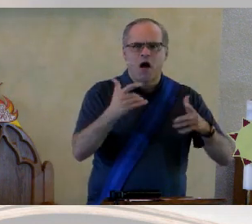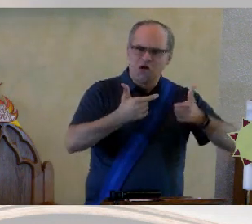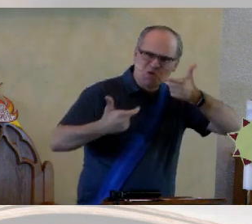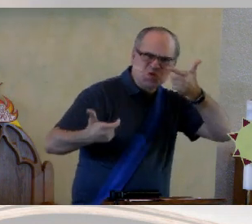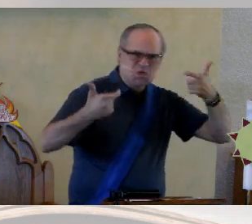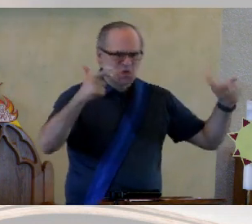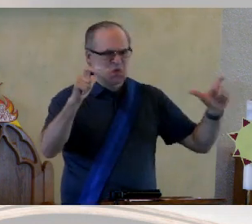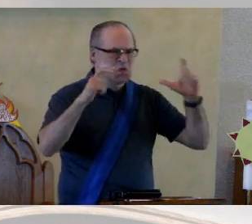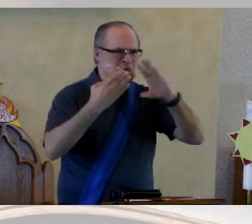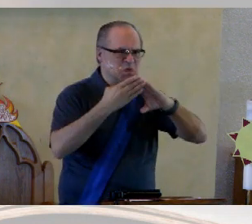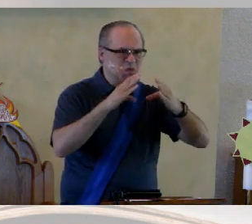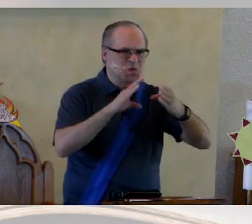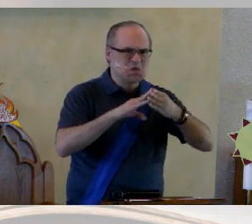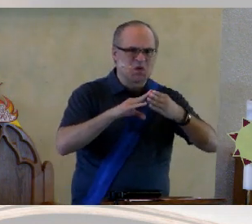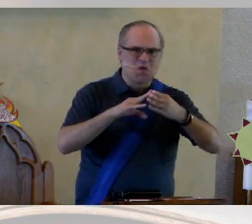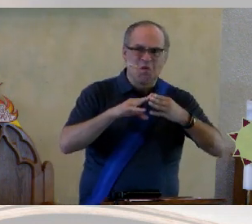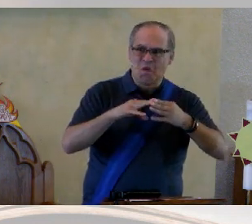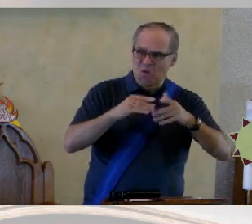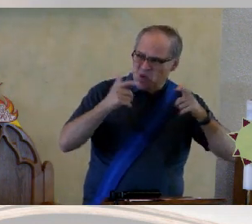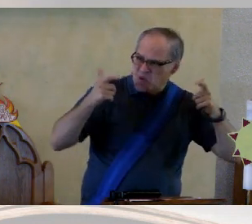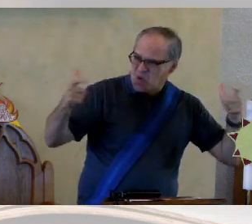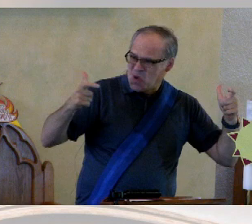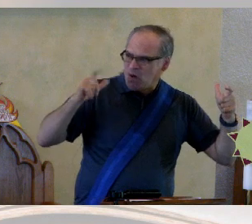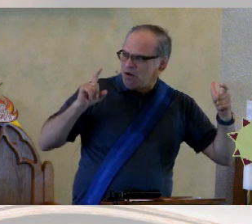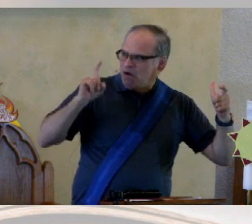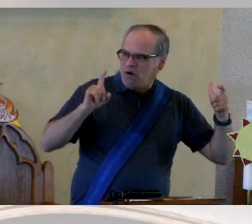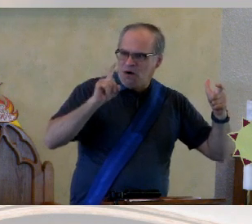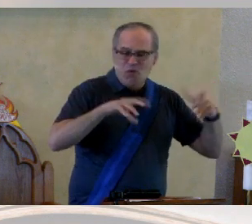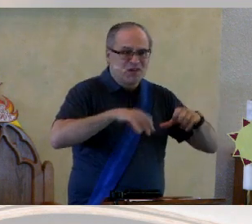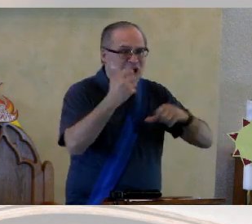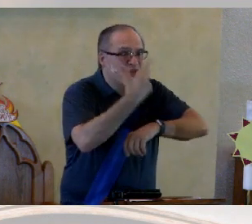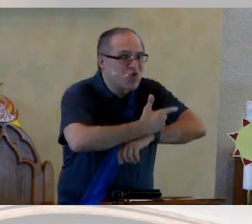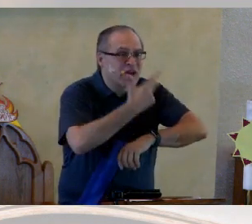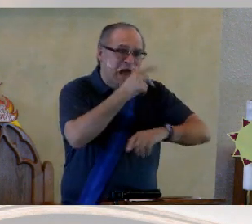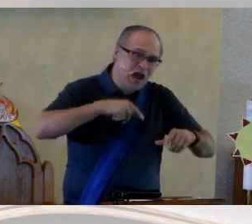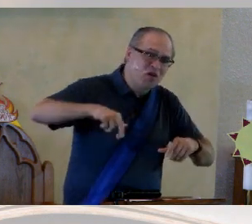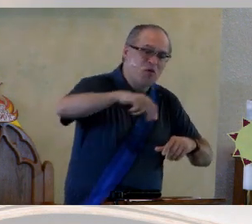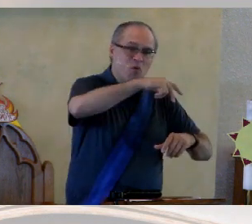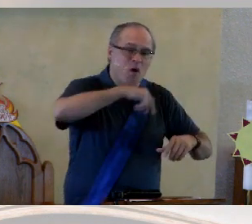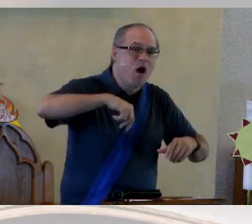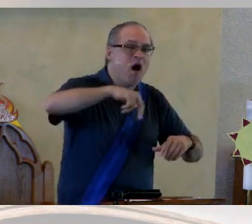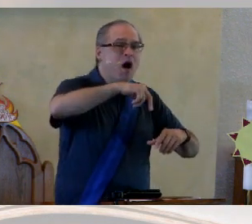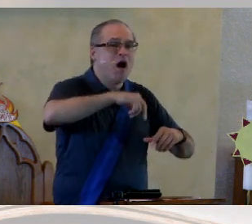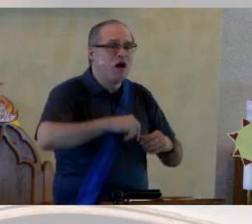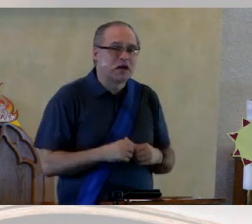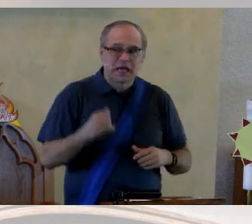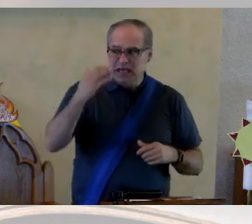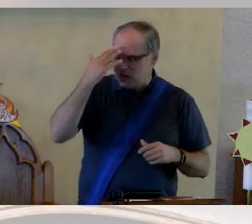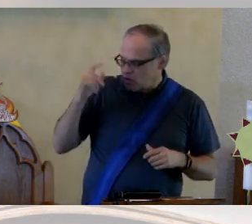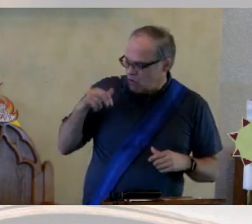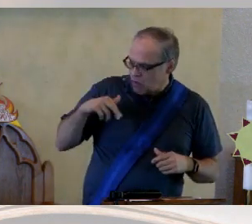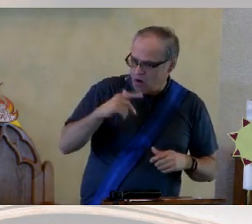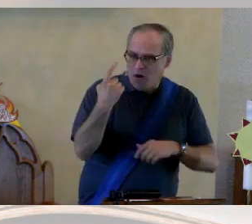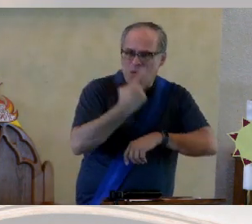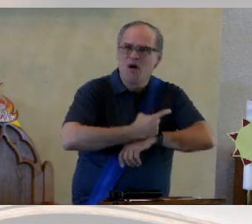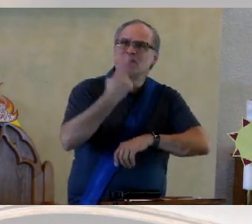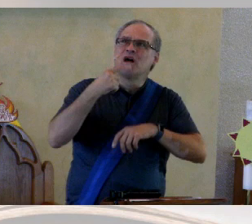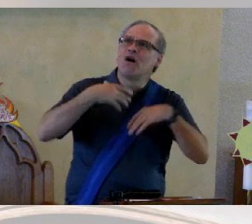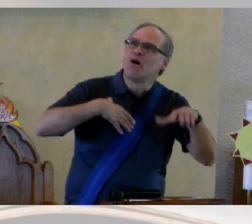a 3 days' walk across. Jonah began to go into the city, going a day's walk, and he cried